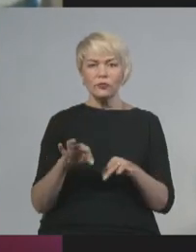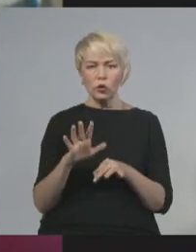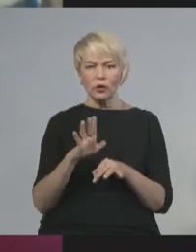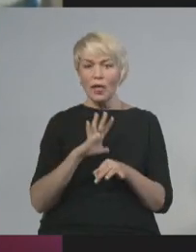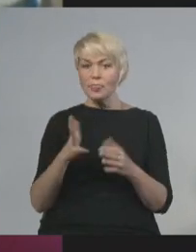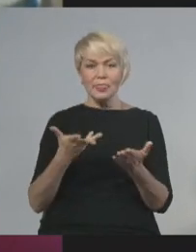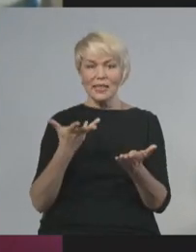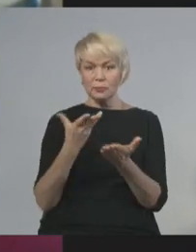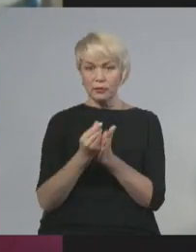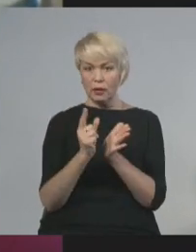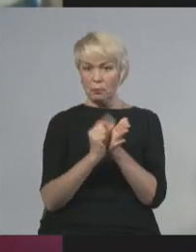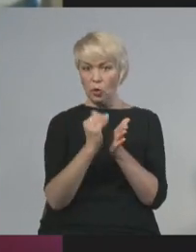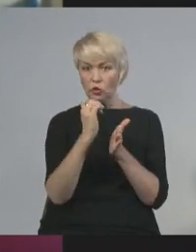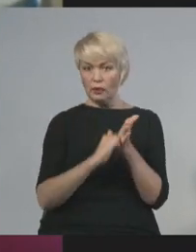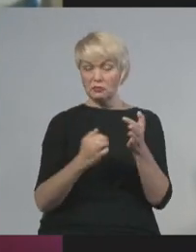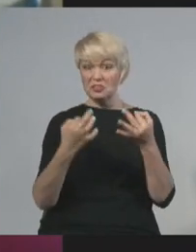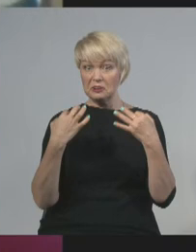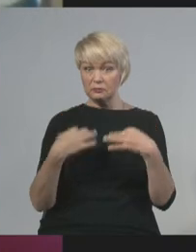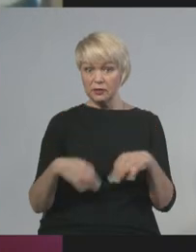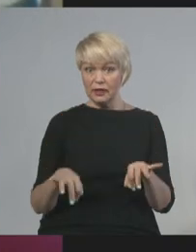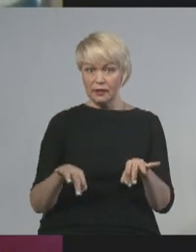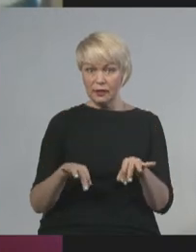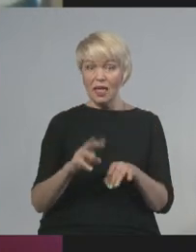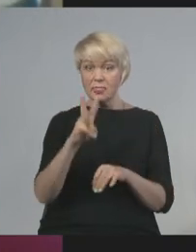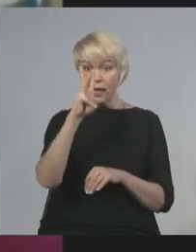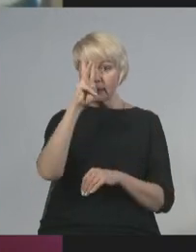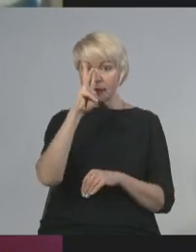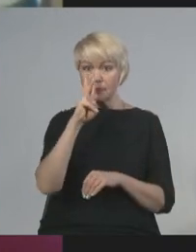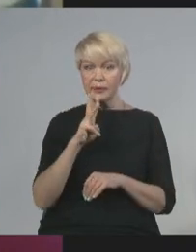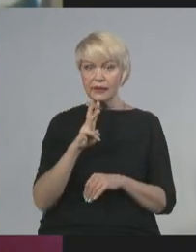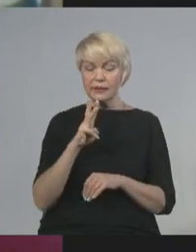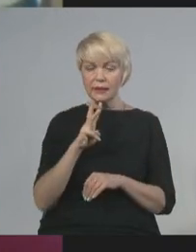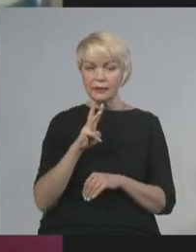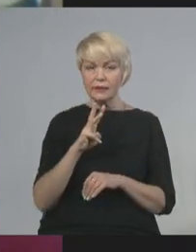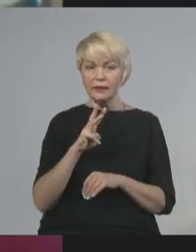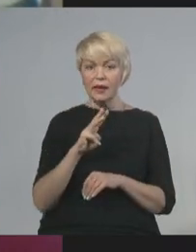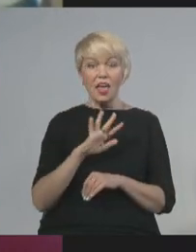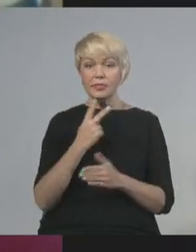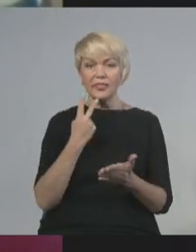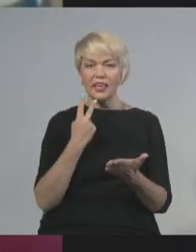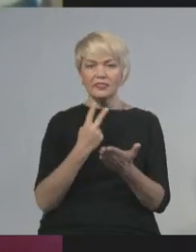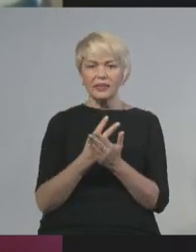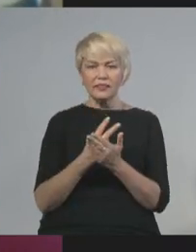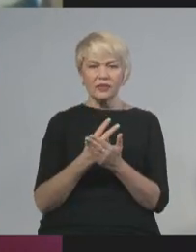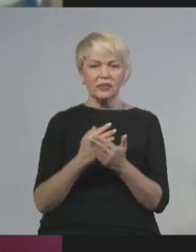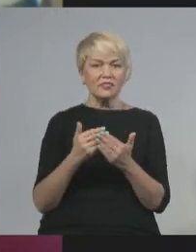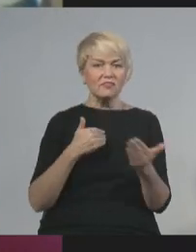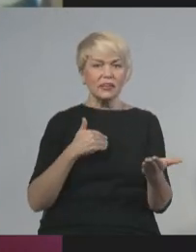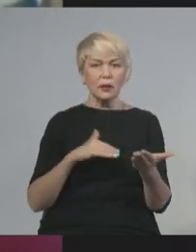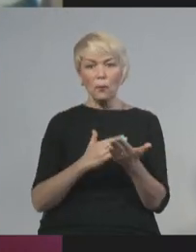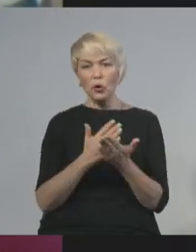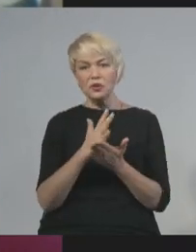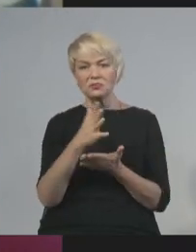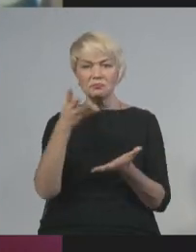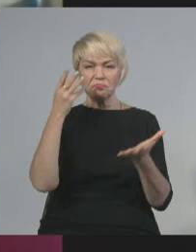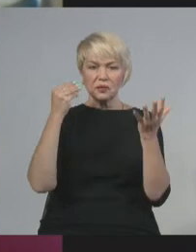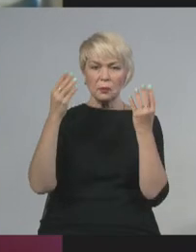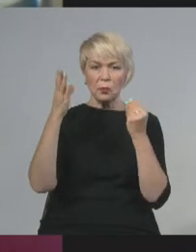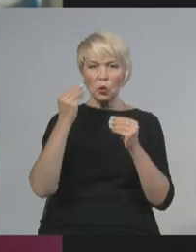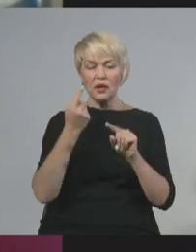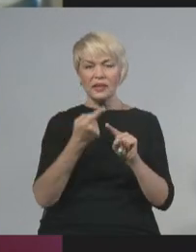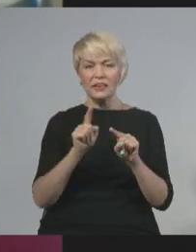assistance and here it was regardless of the political views of course it was just a formal criteria you had to